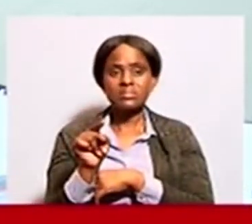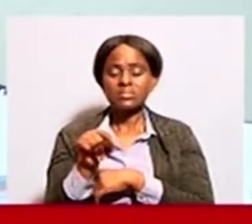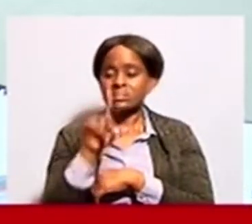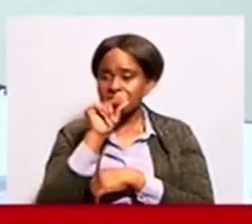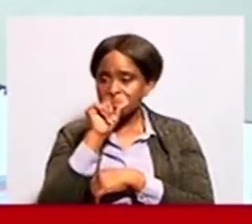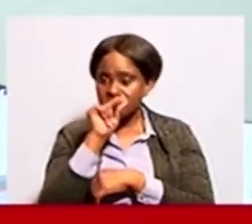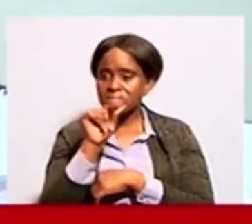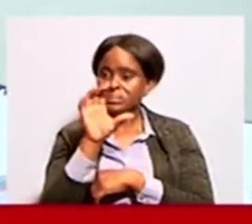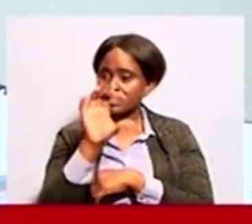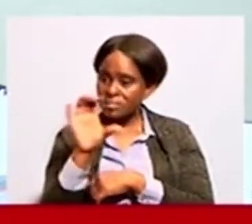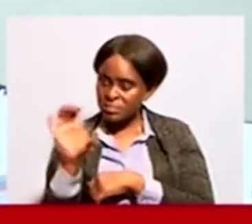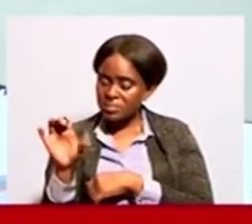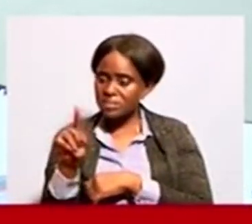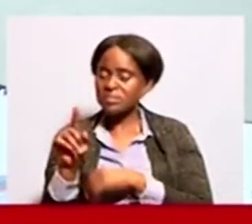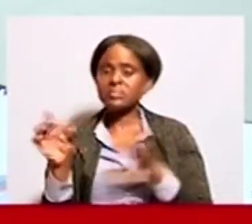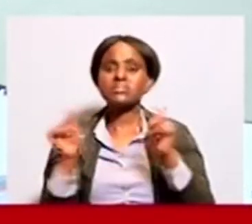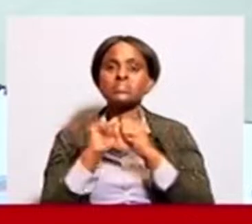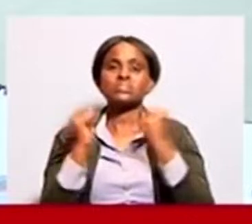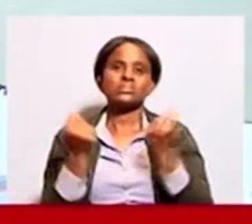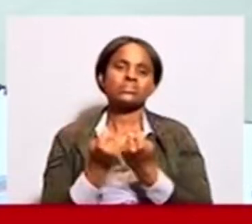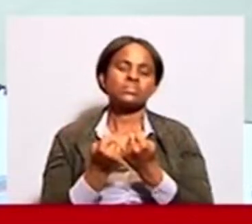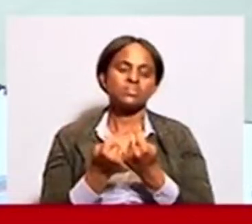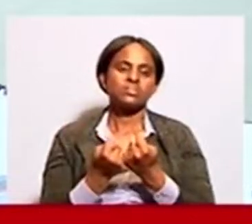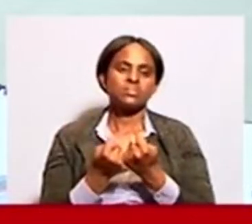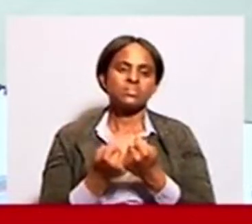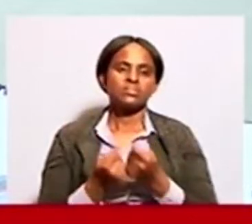Livingston City Council team.